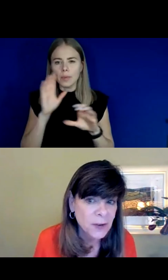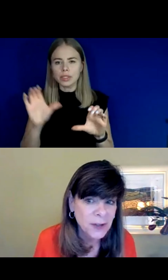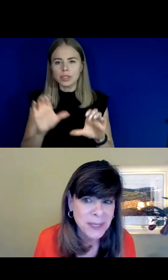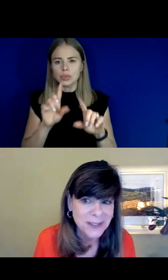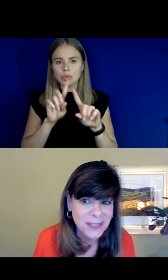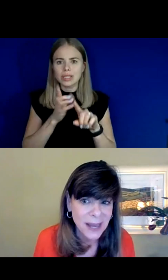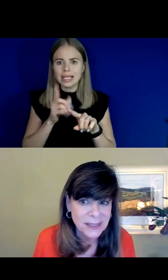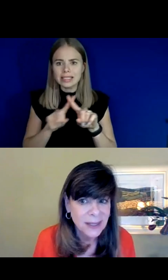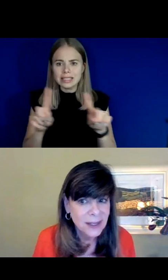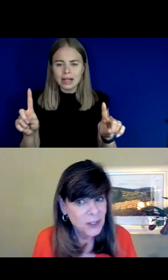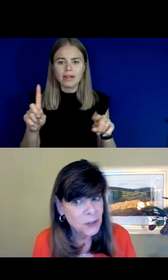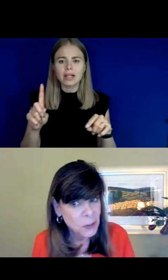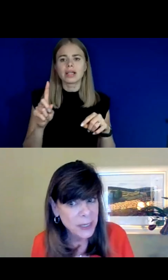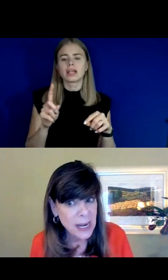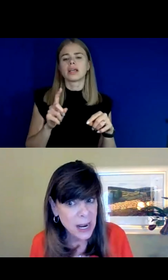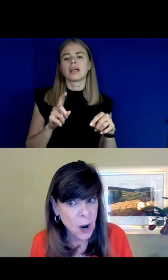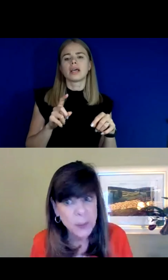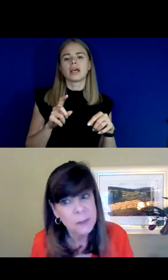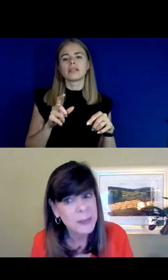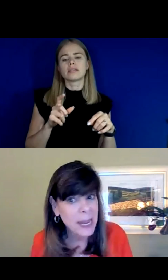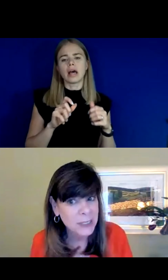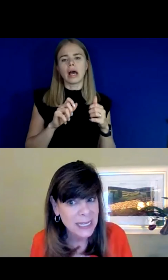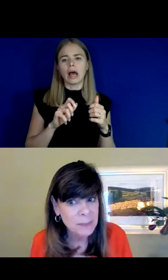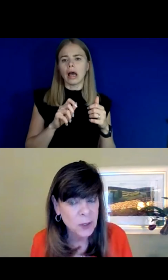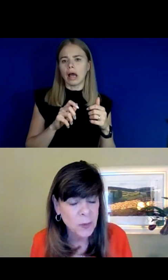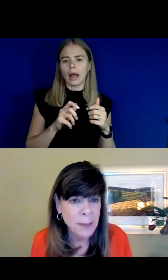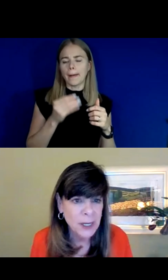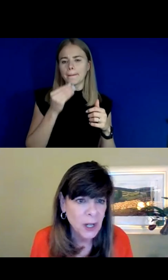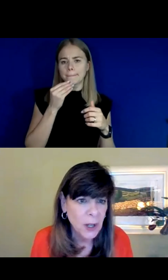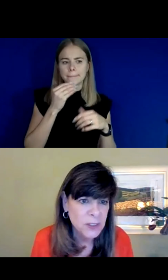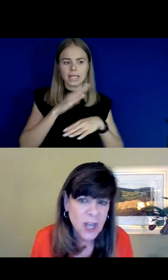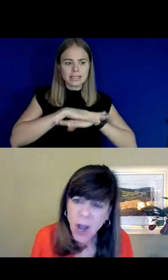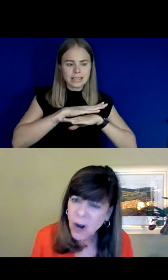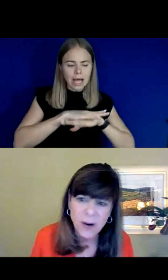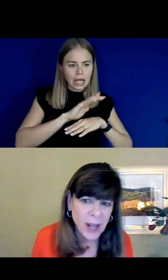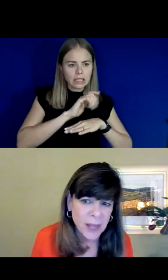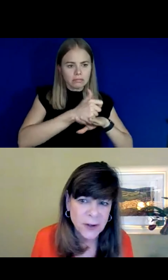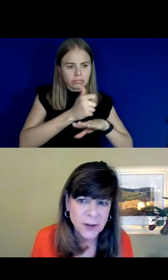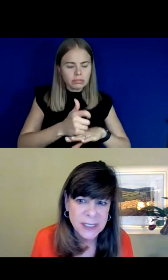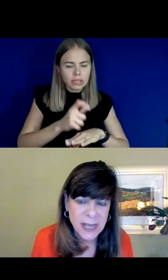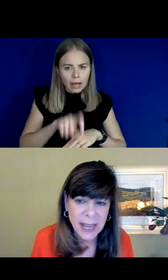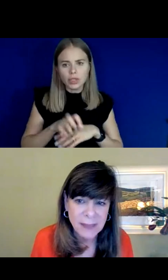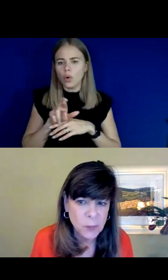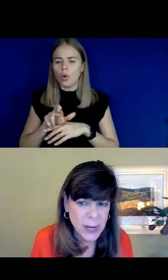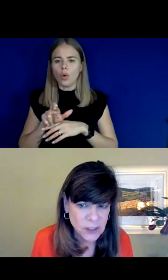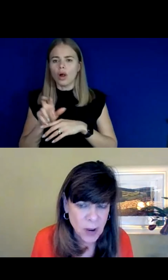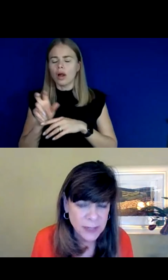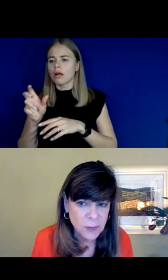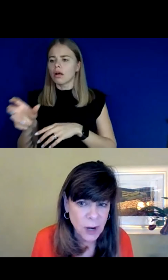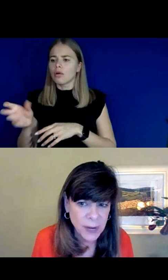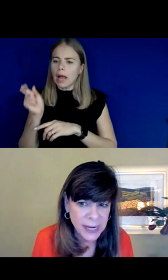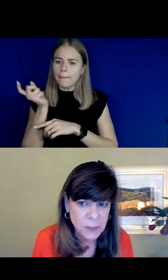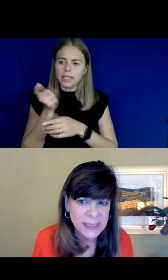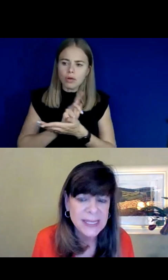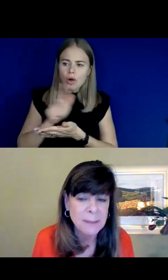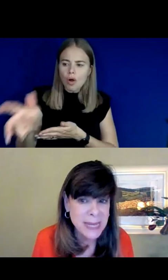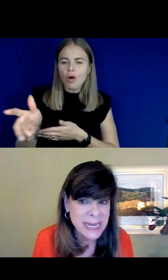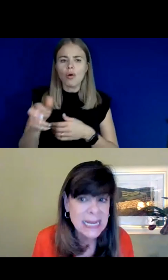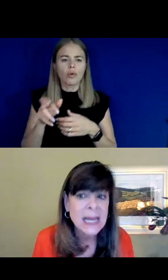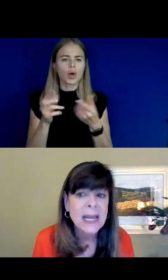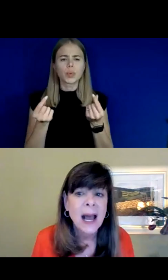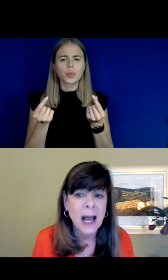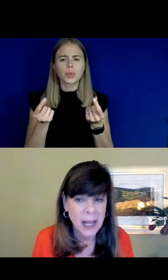be congregate meal sites, you know, are we going to be able to keep the grab and goes? Are there other, and the restaurant arrangements